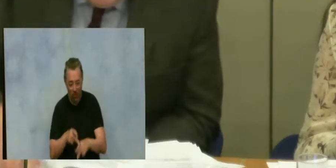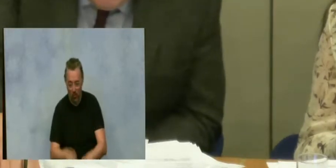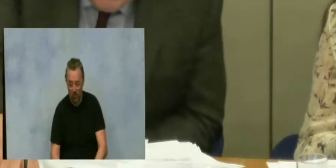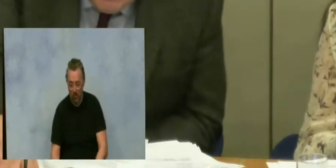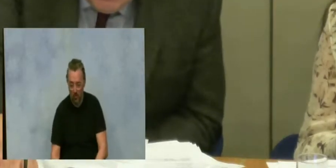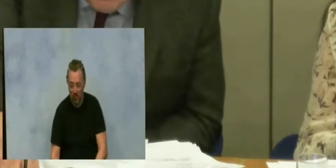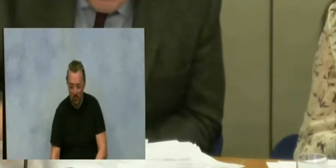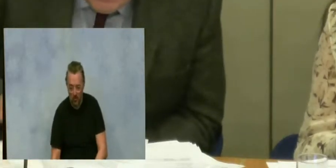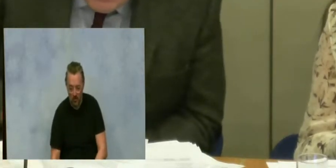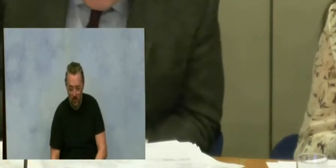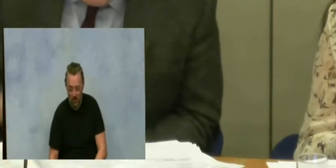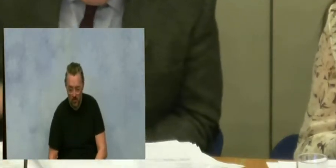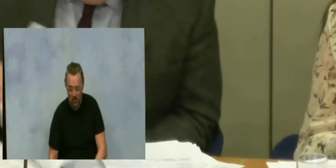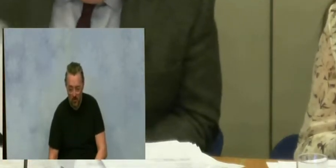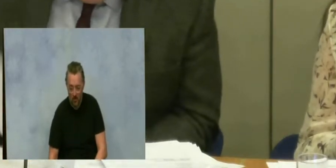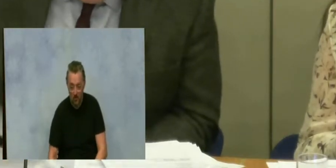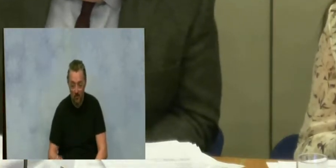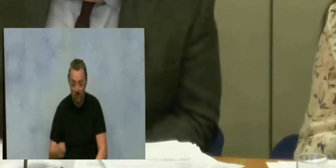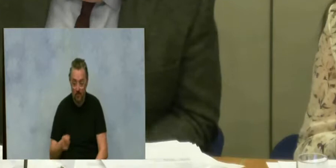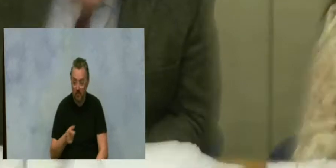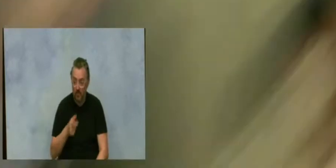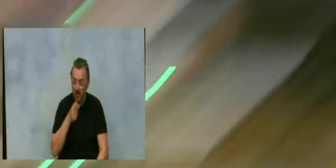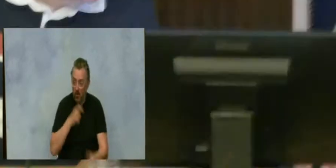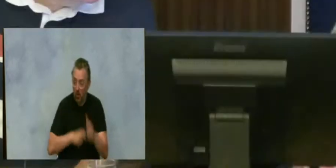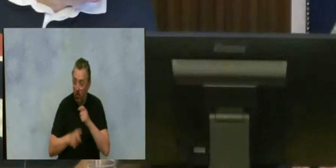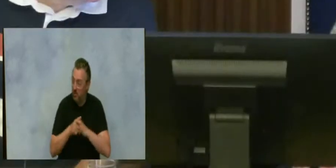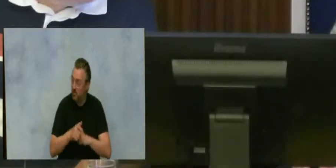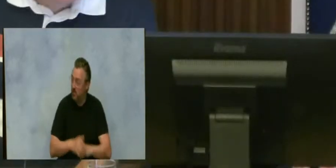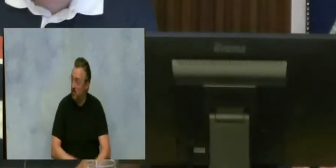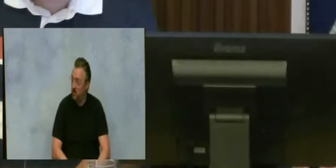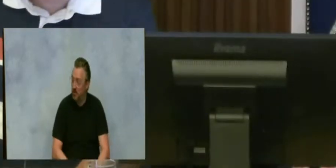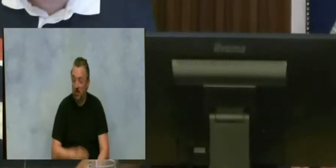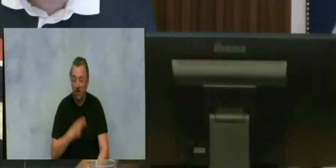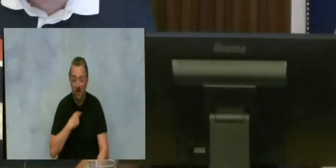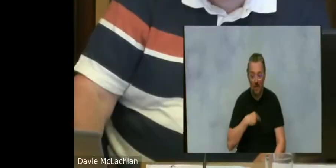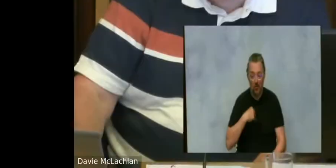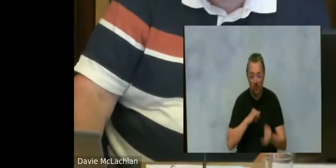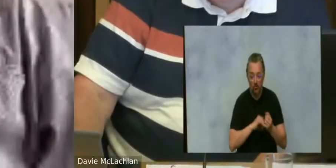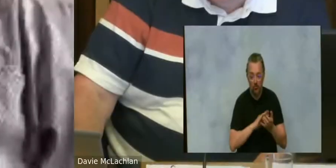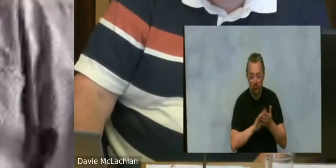Cameron. Any comments or questions? Councillor Shearer.